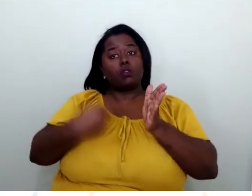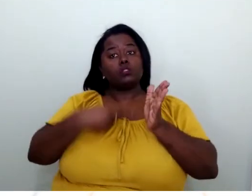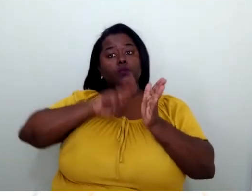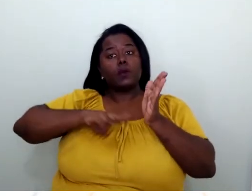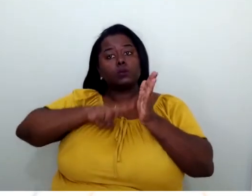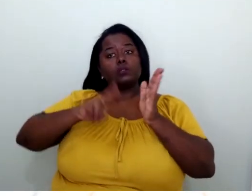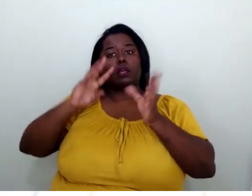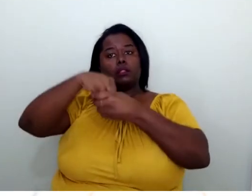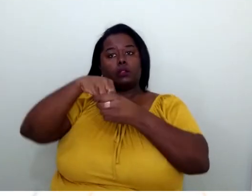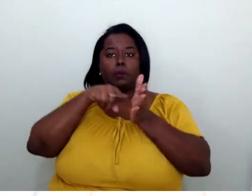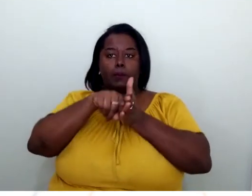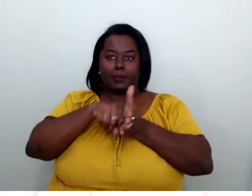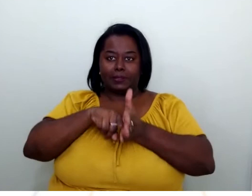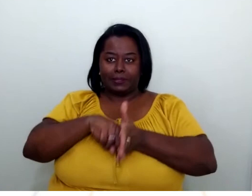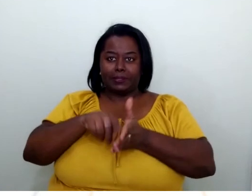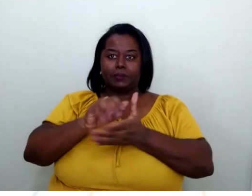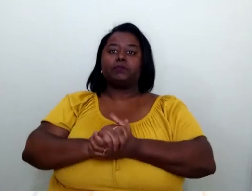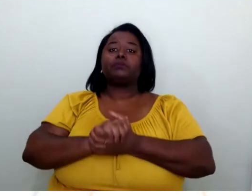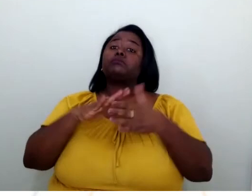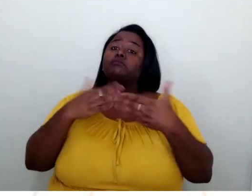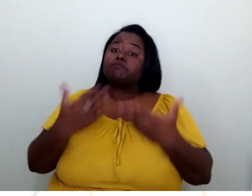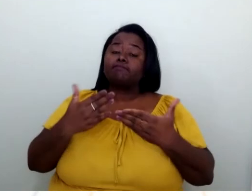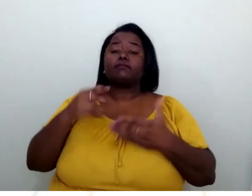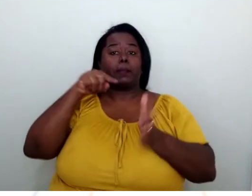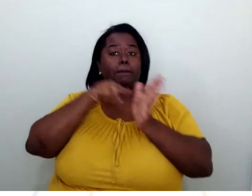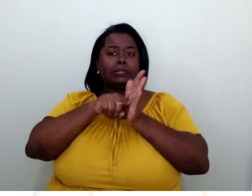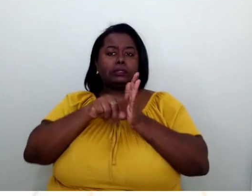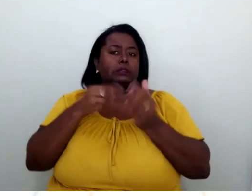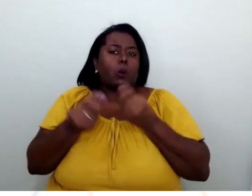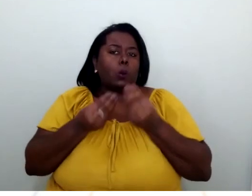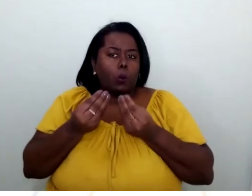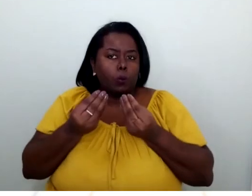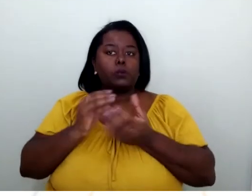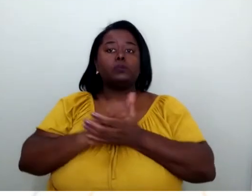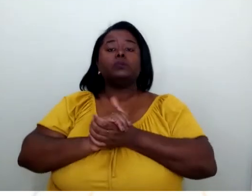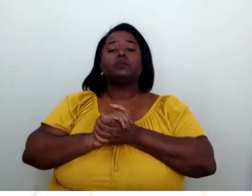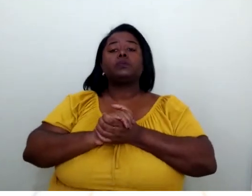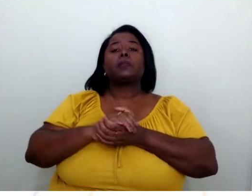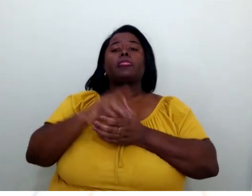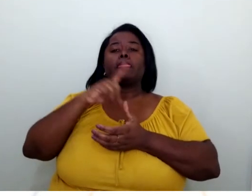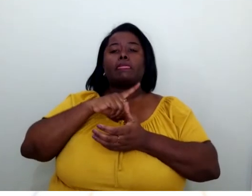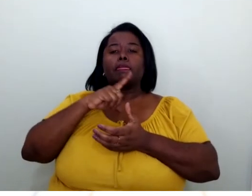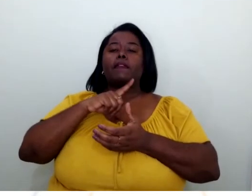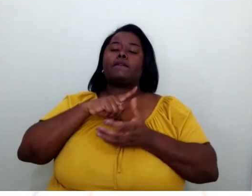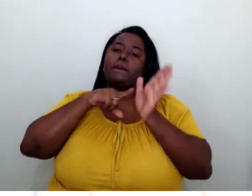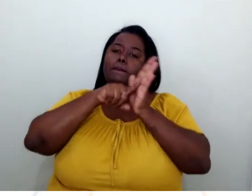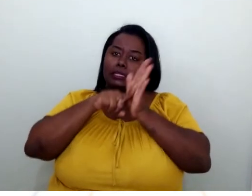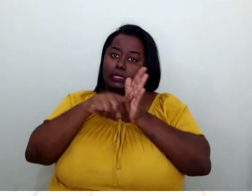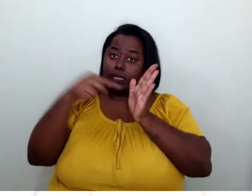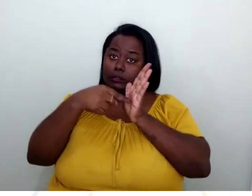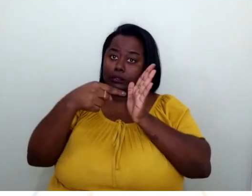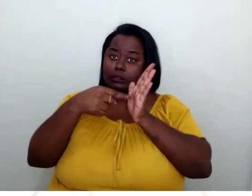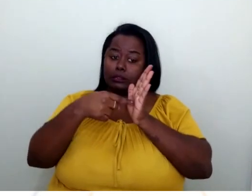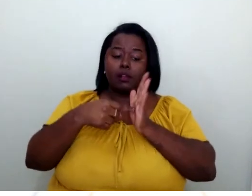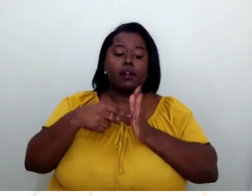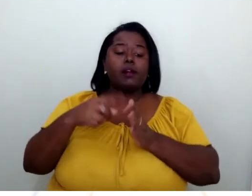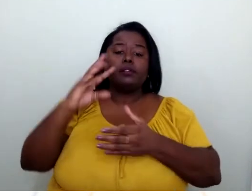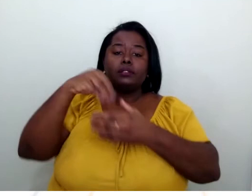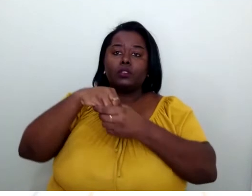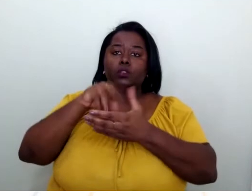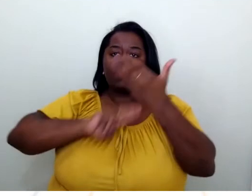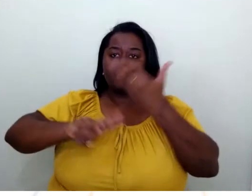And the way it works is we know about self-directed self-regulation. There's the monitoring, the awareness, and the